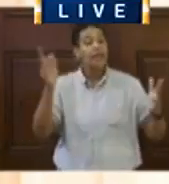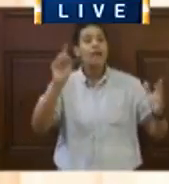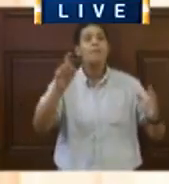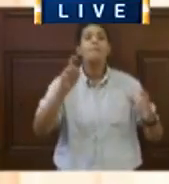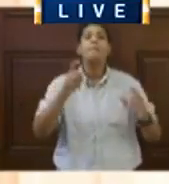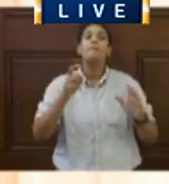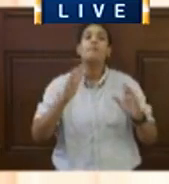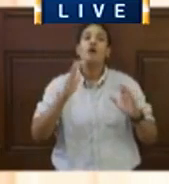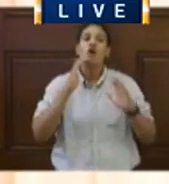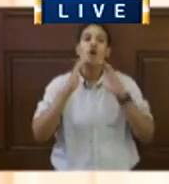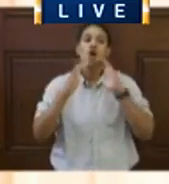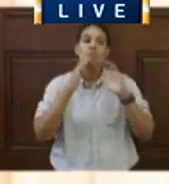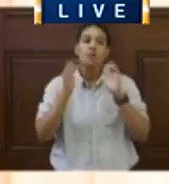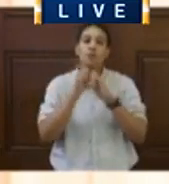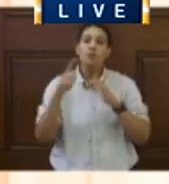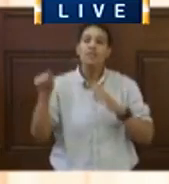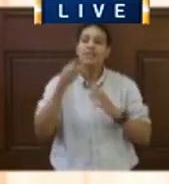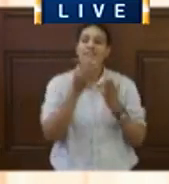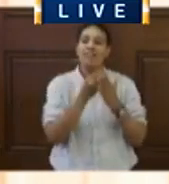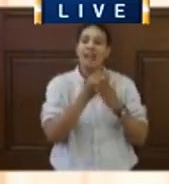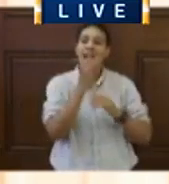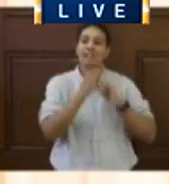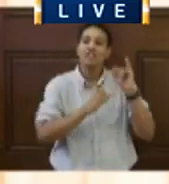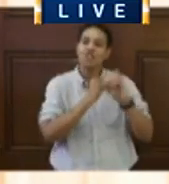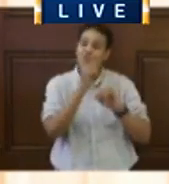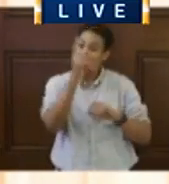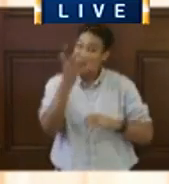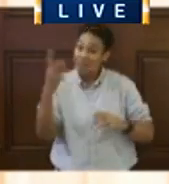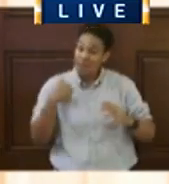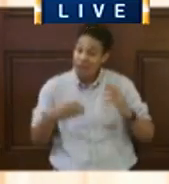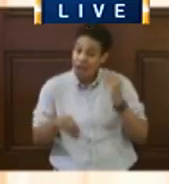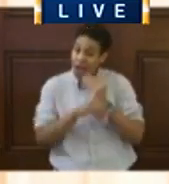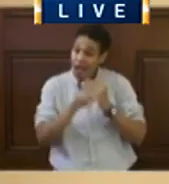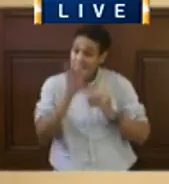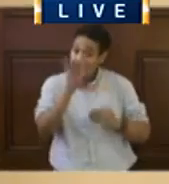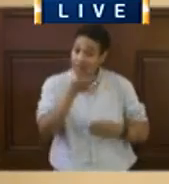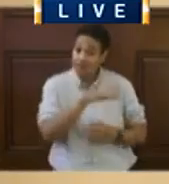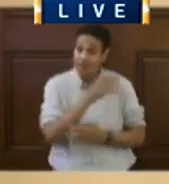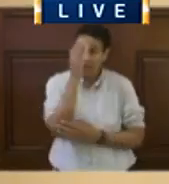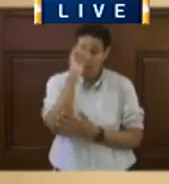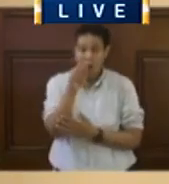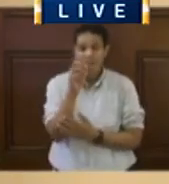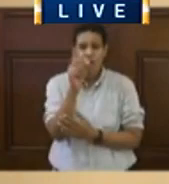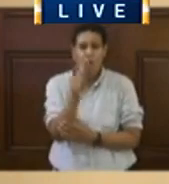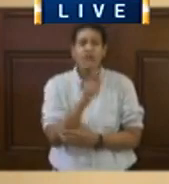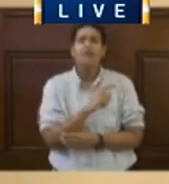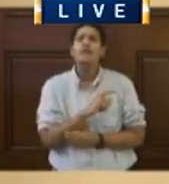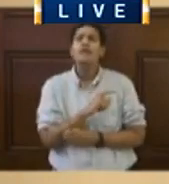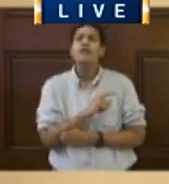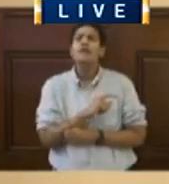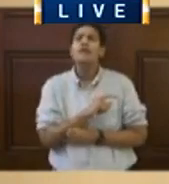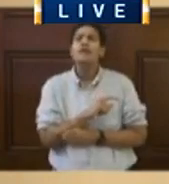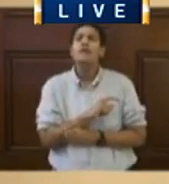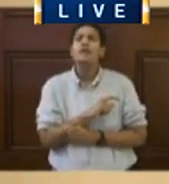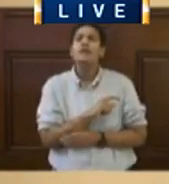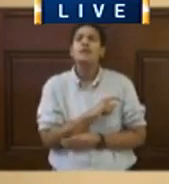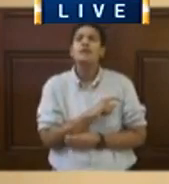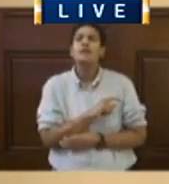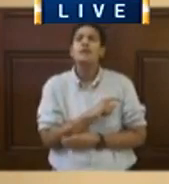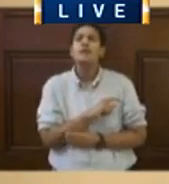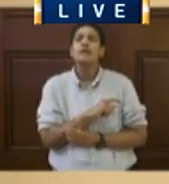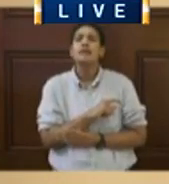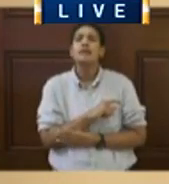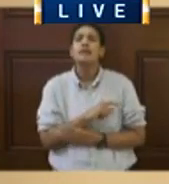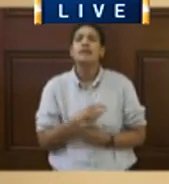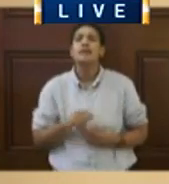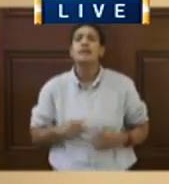with their financial institution. And one of the things that can I just add quickly? Yes. I know I have to be quick. Is that we are